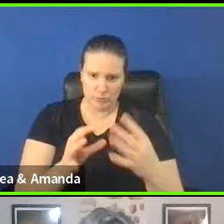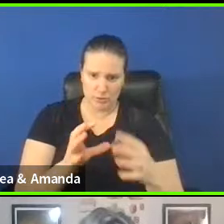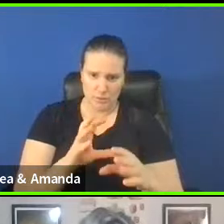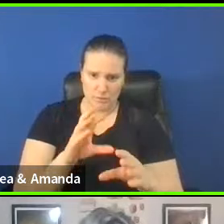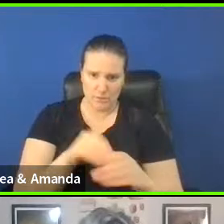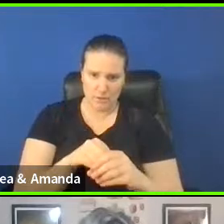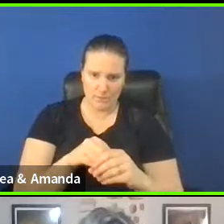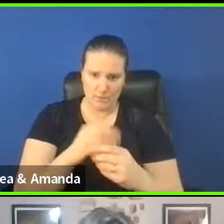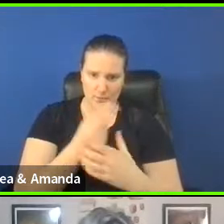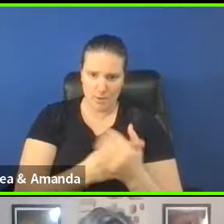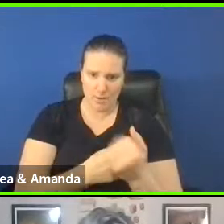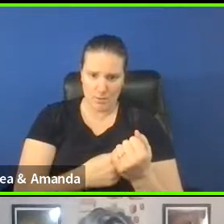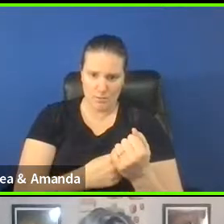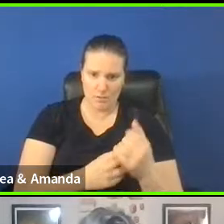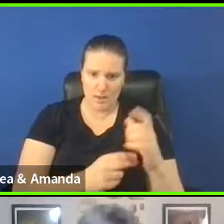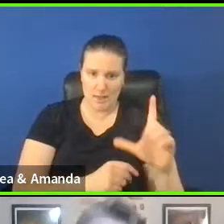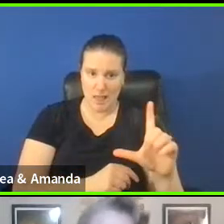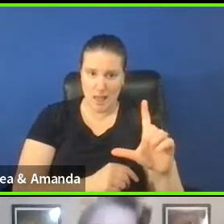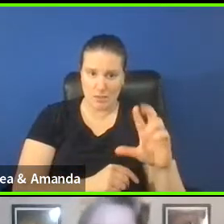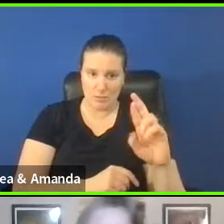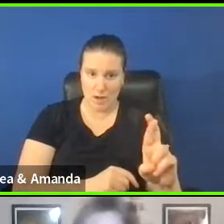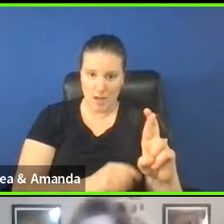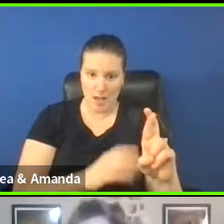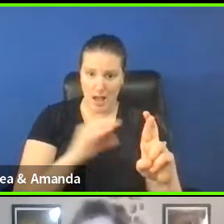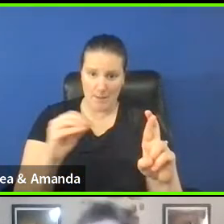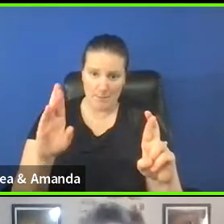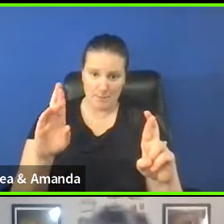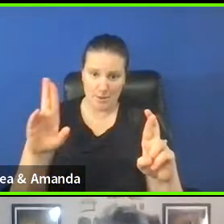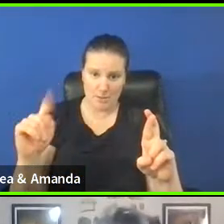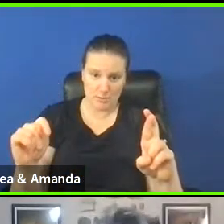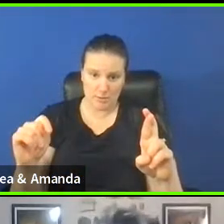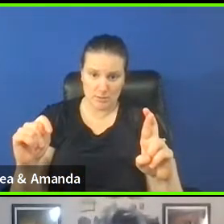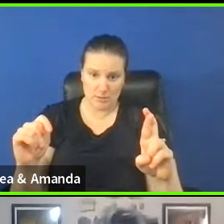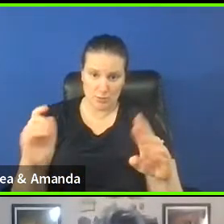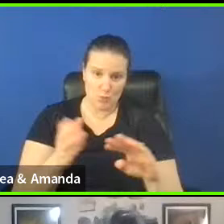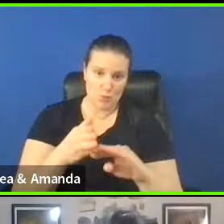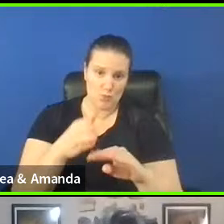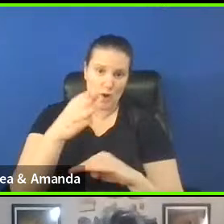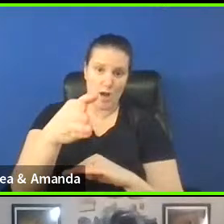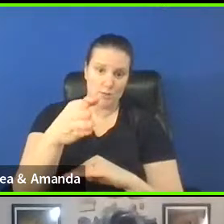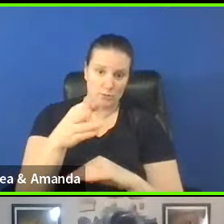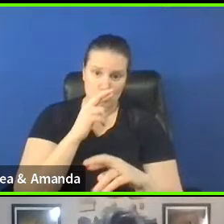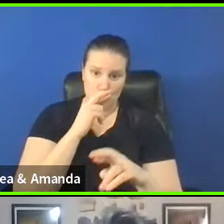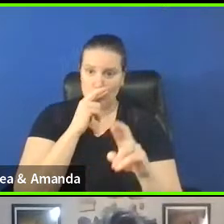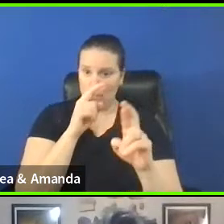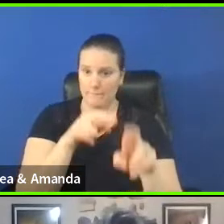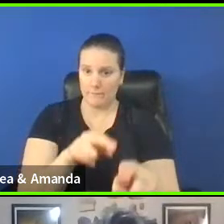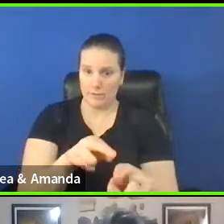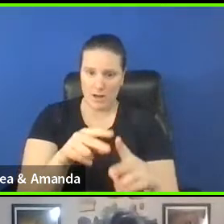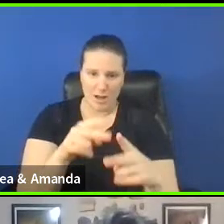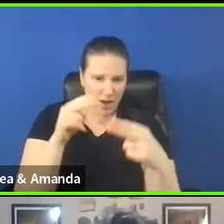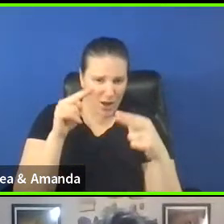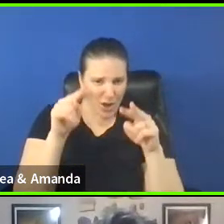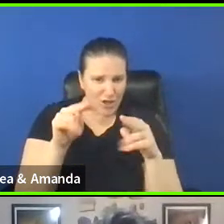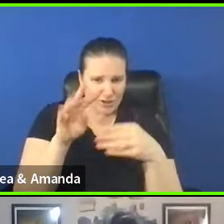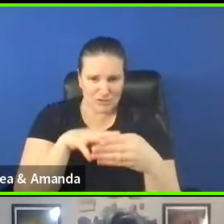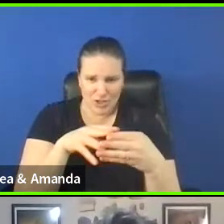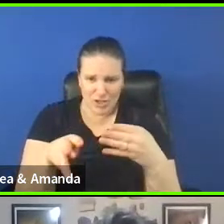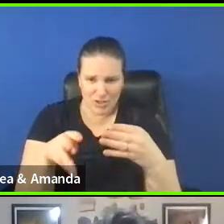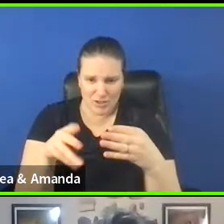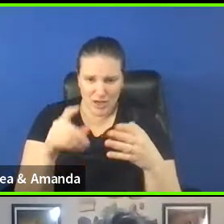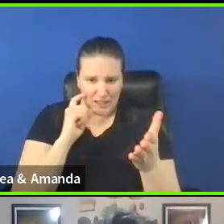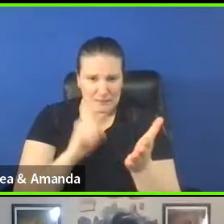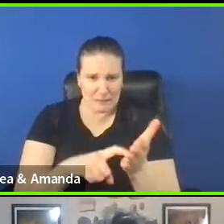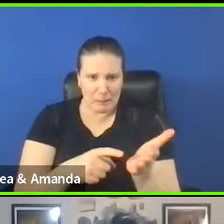involves both light rail and BRT across the river? I'm looking at the chart and I can't